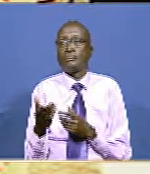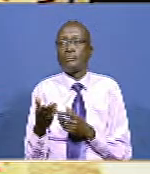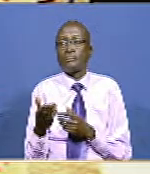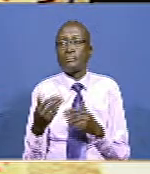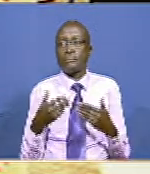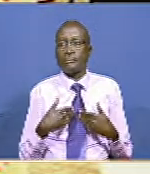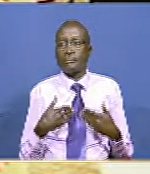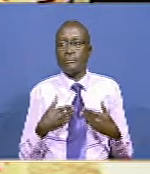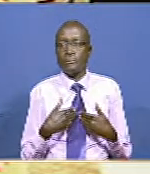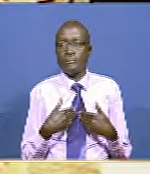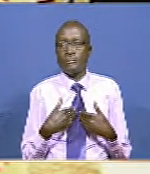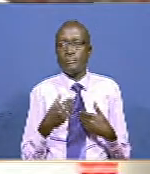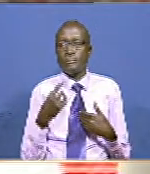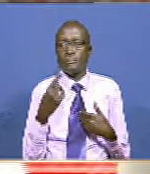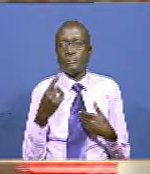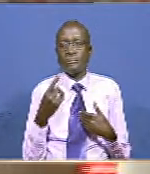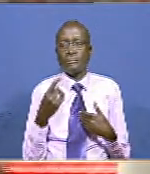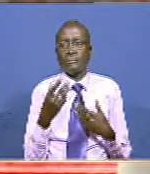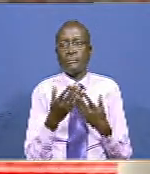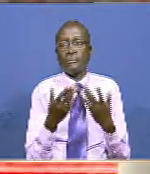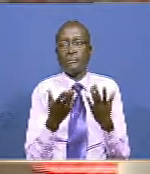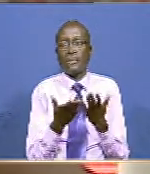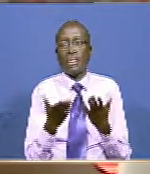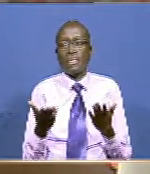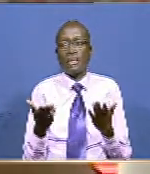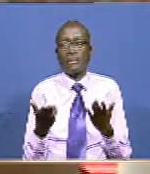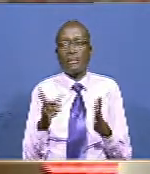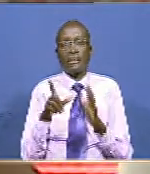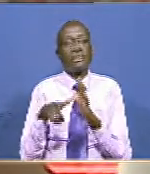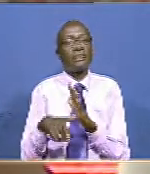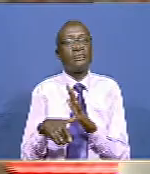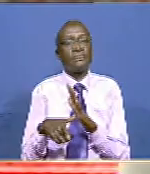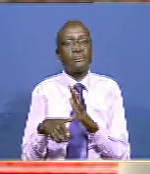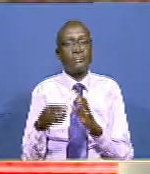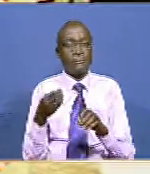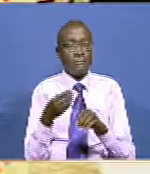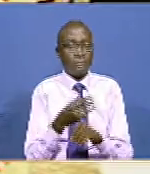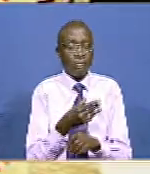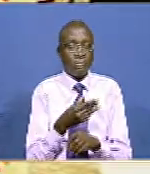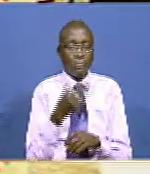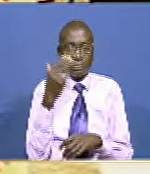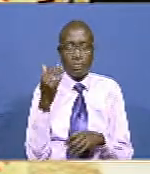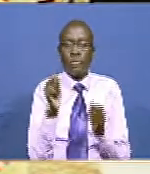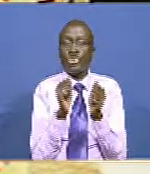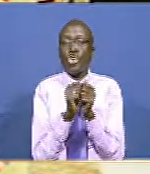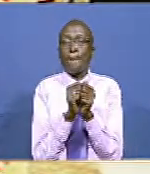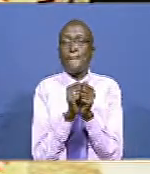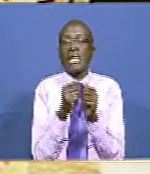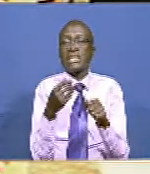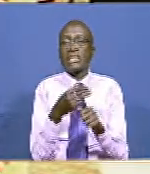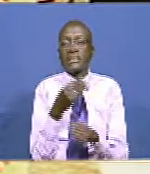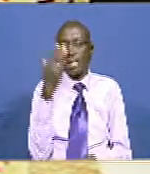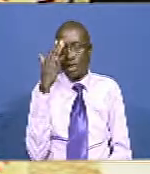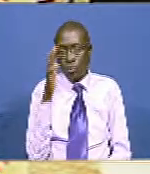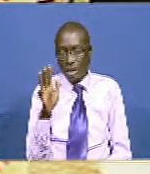on, to nekama tunezafanya some, you know, yeah, some hype. Yeah, exactly. And of course, we are doing the cancer piece because October is Cancer yeah. Awareness Month.